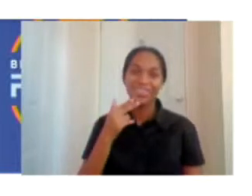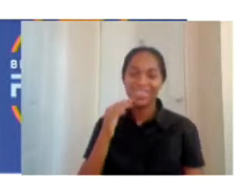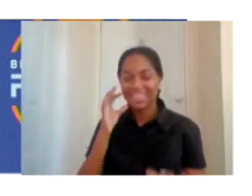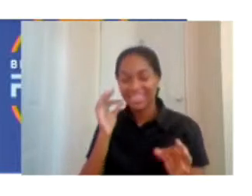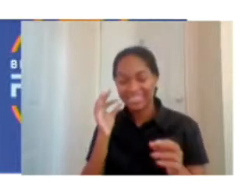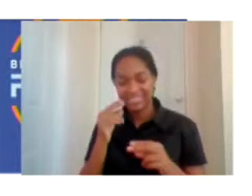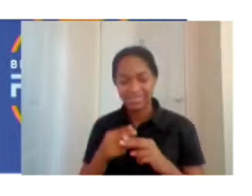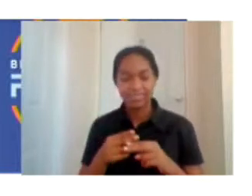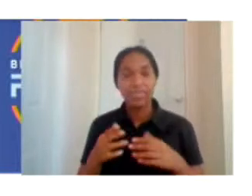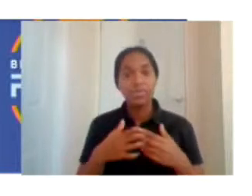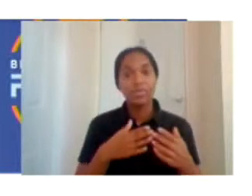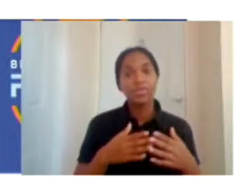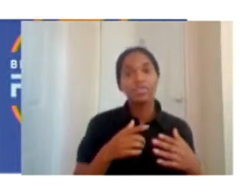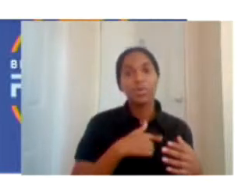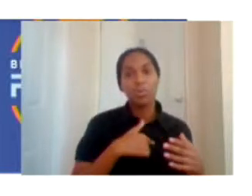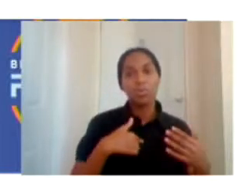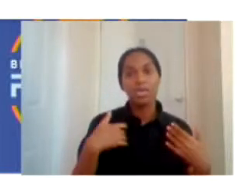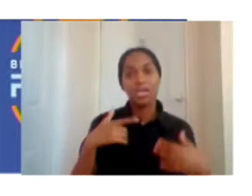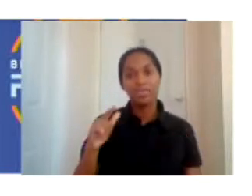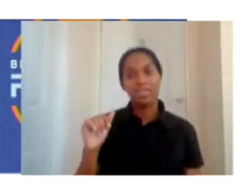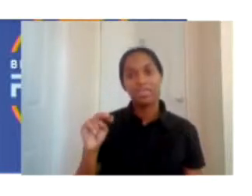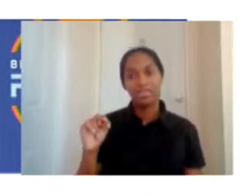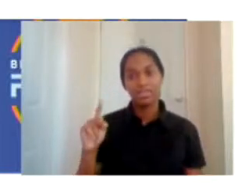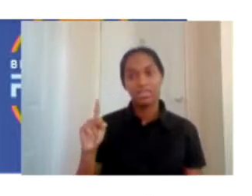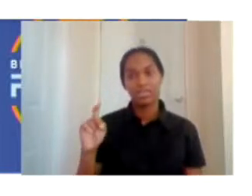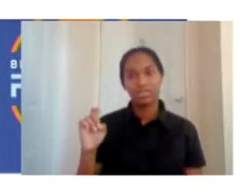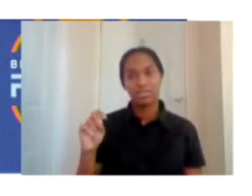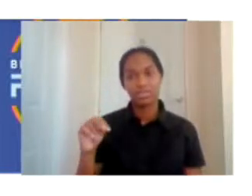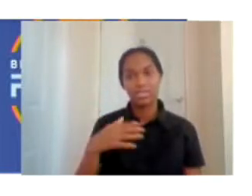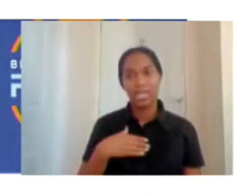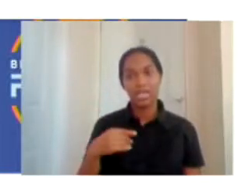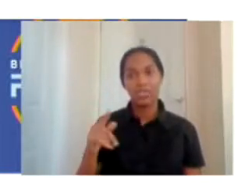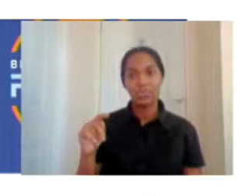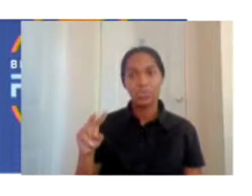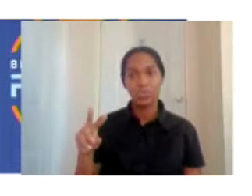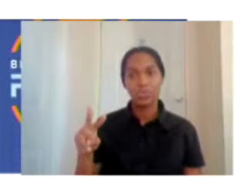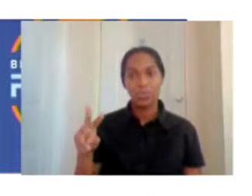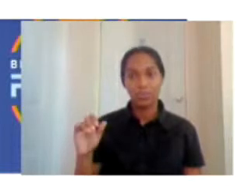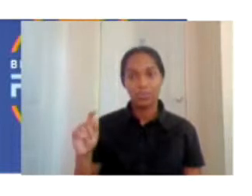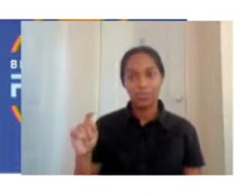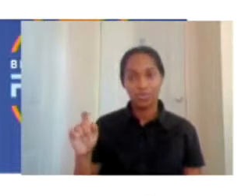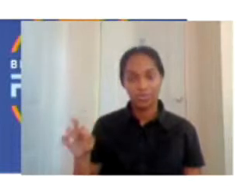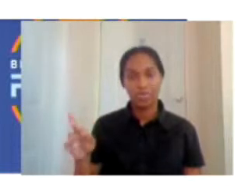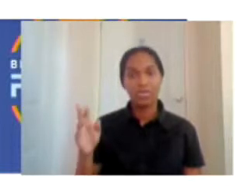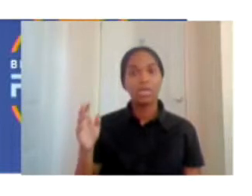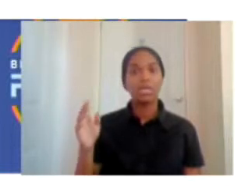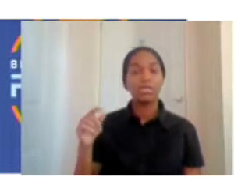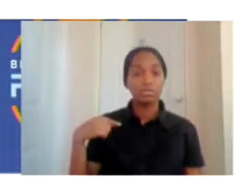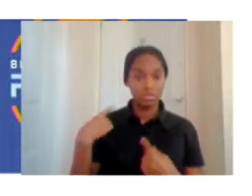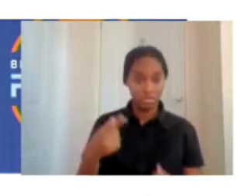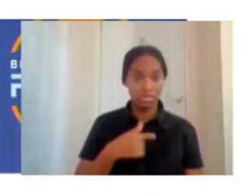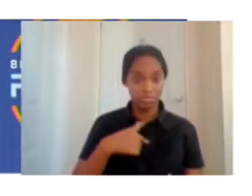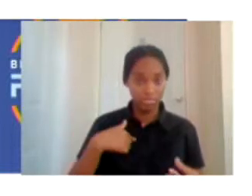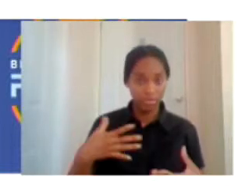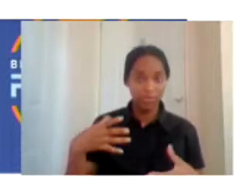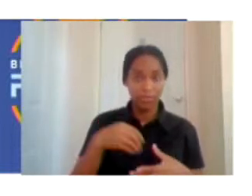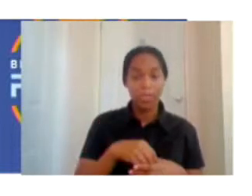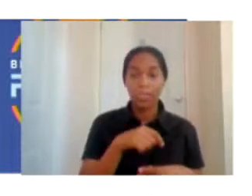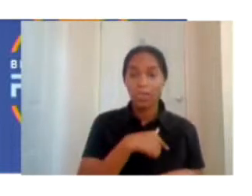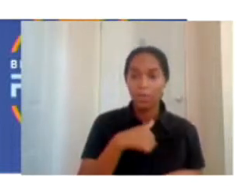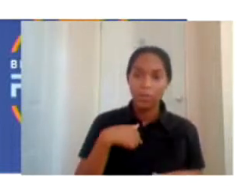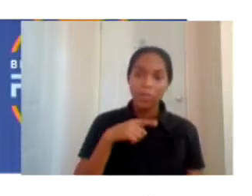anyway, we've got LinkedIn and Twitter, and honestly, since I've come on board, we are